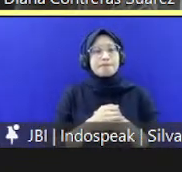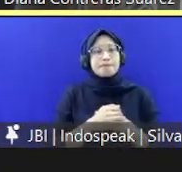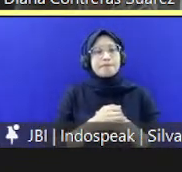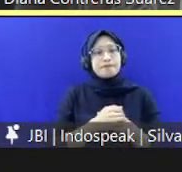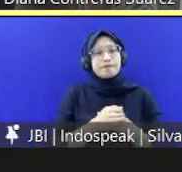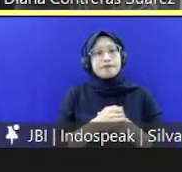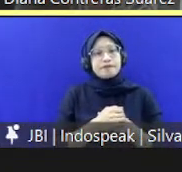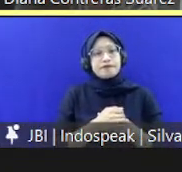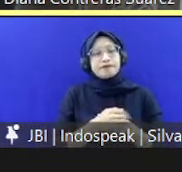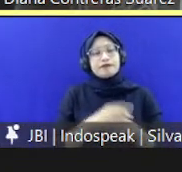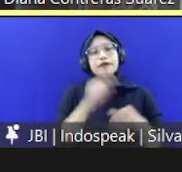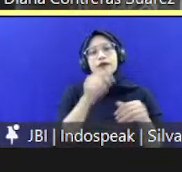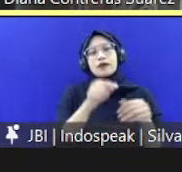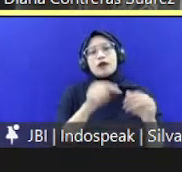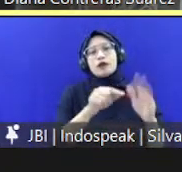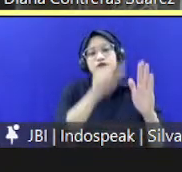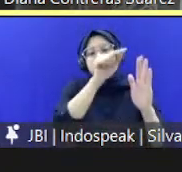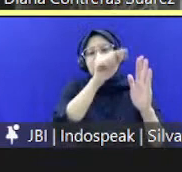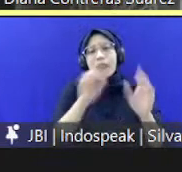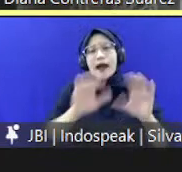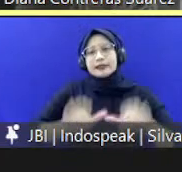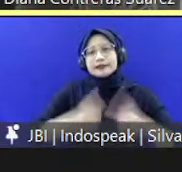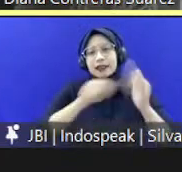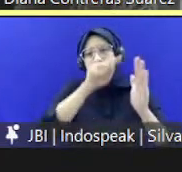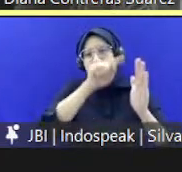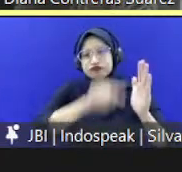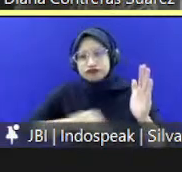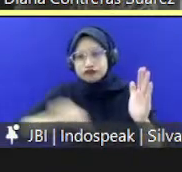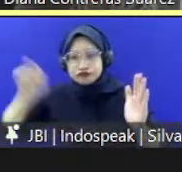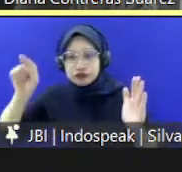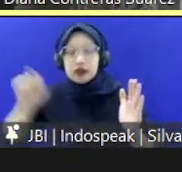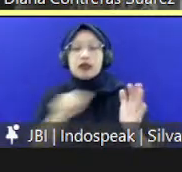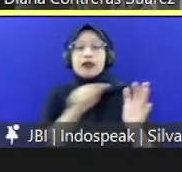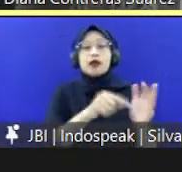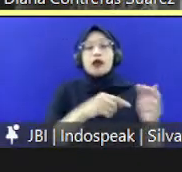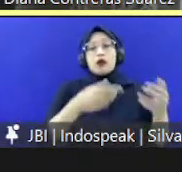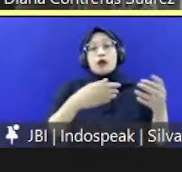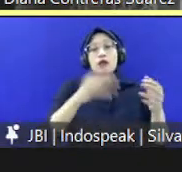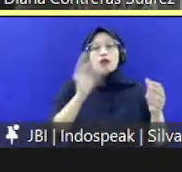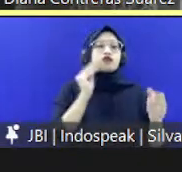U shape, which is telling us that during childhood in general,